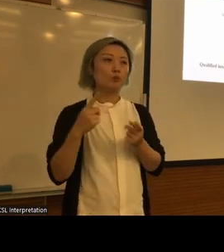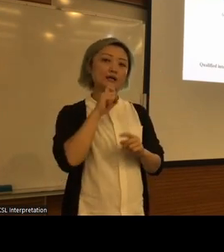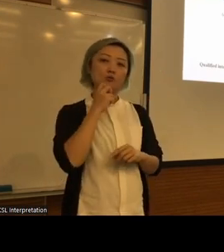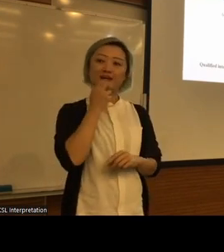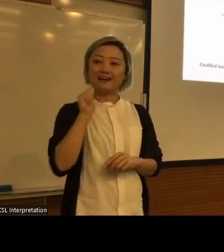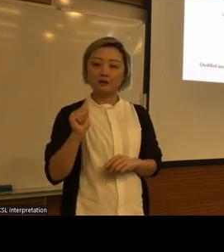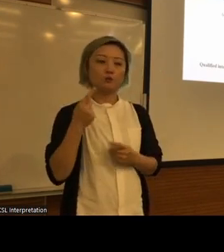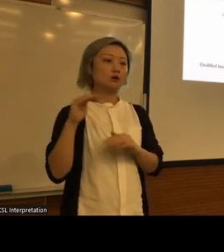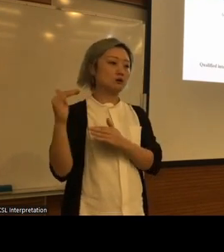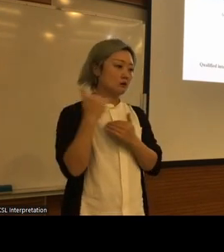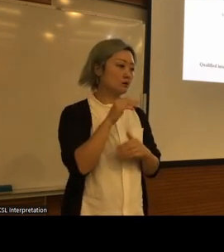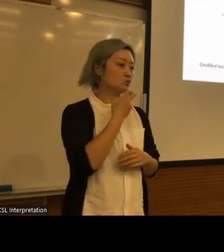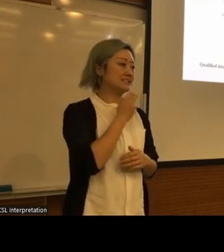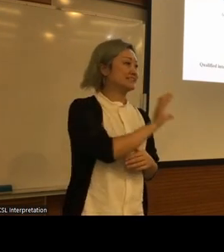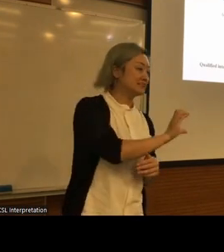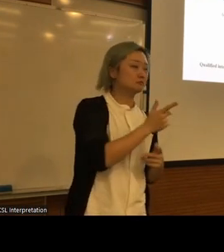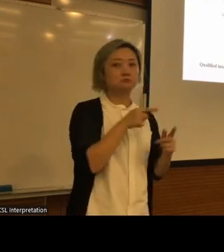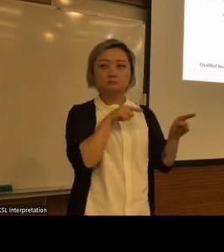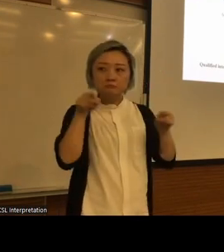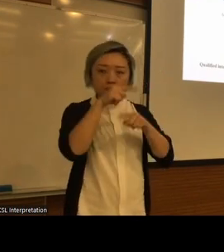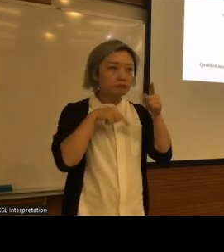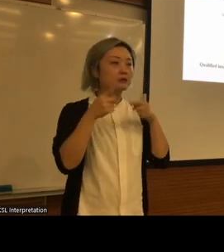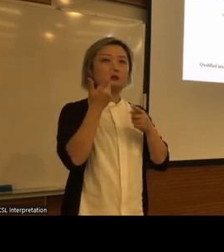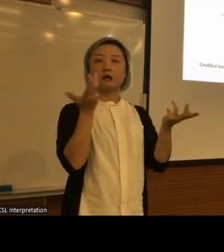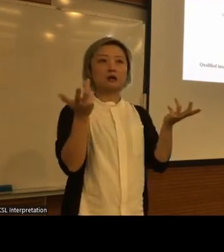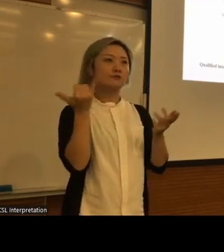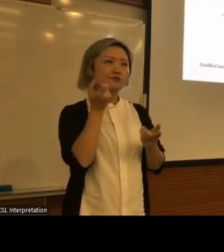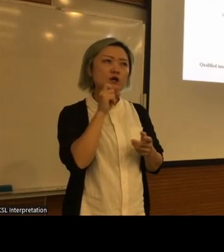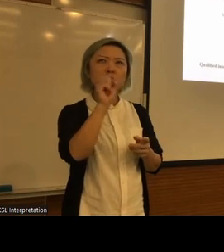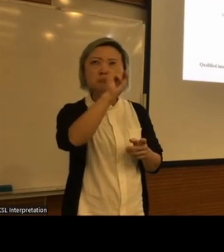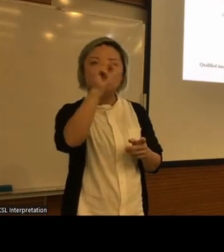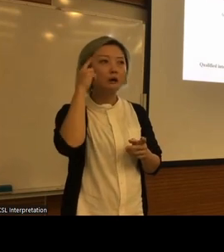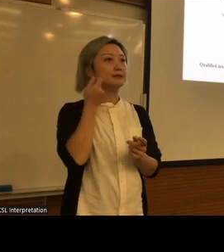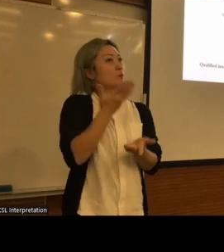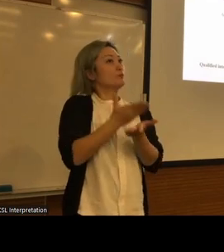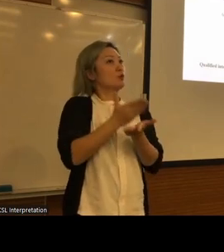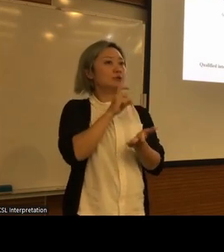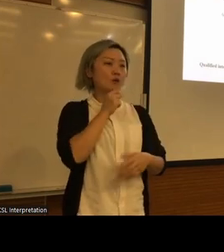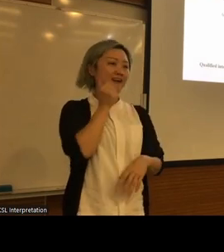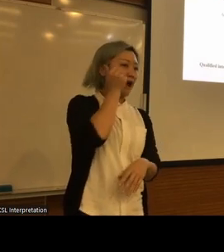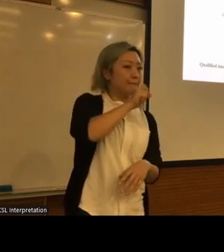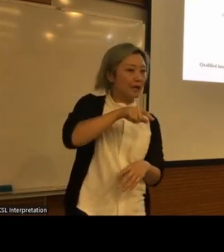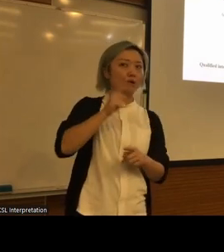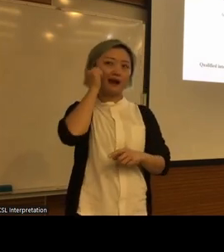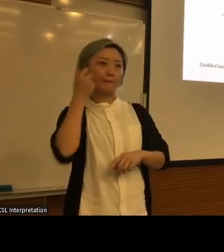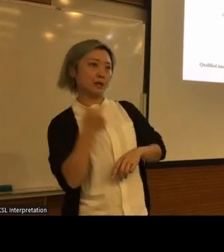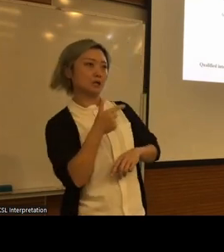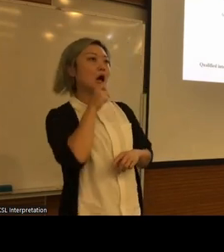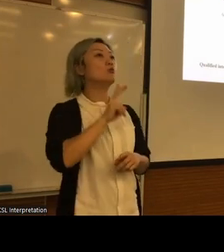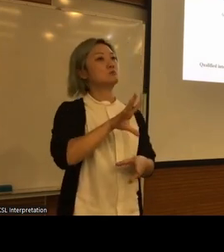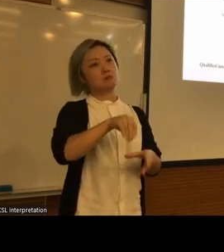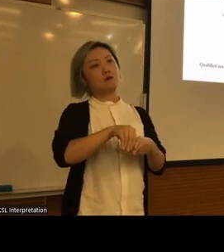etc., etc. Now, your interpreter at this point is investigating this in research and trying to